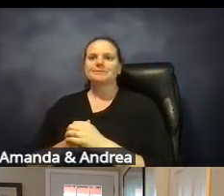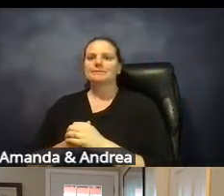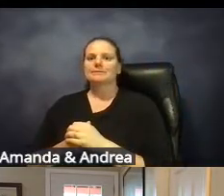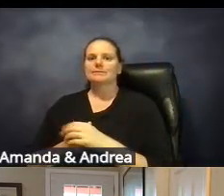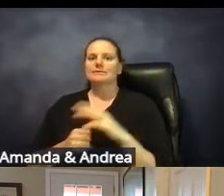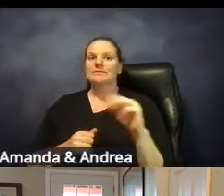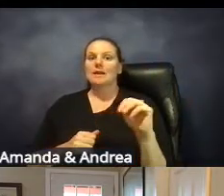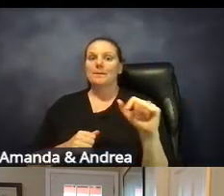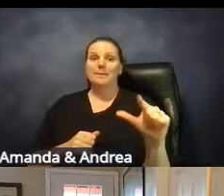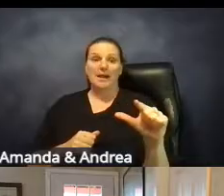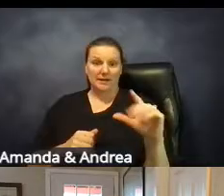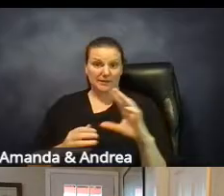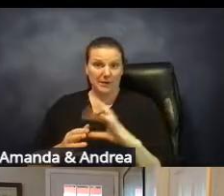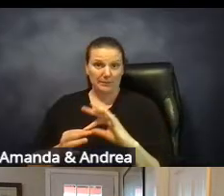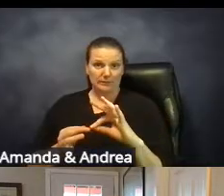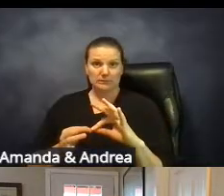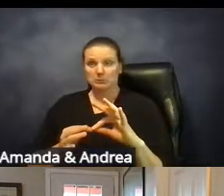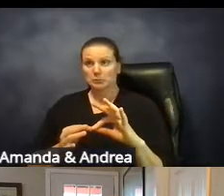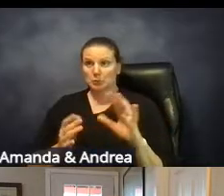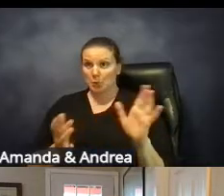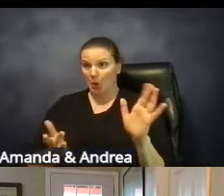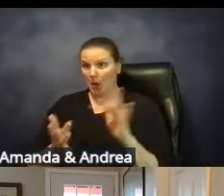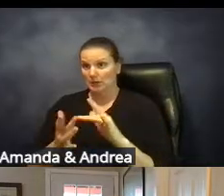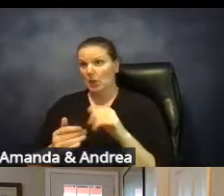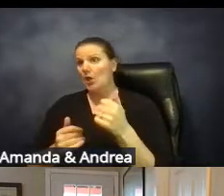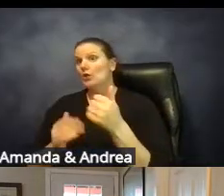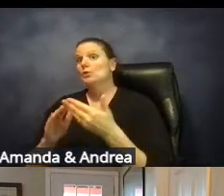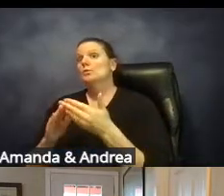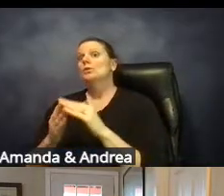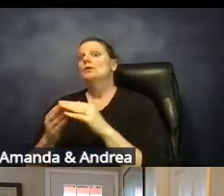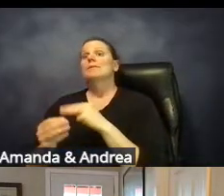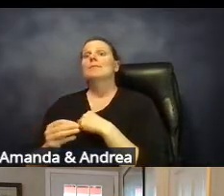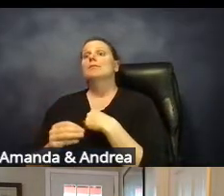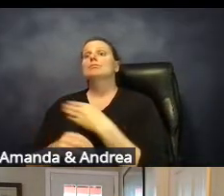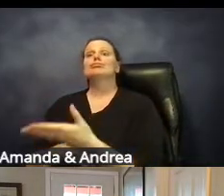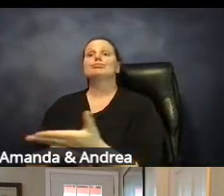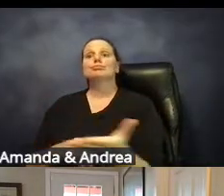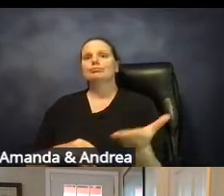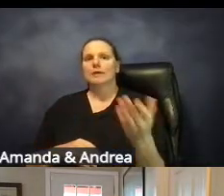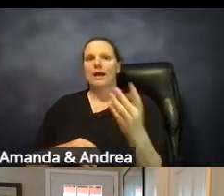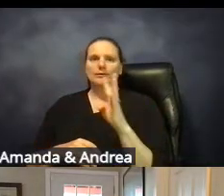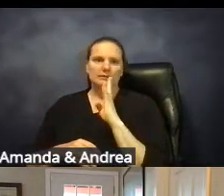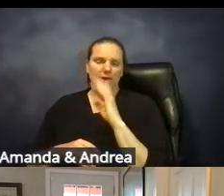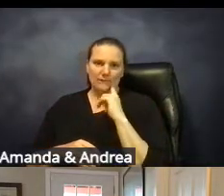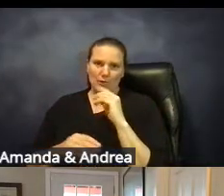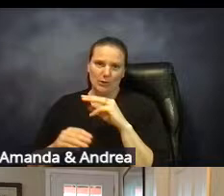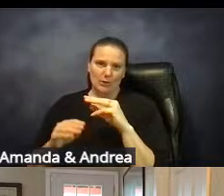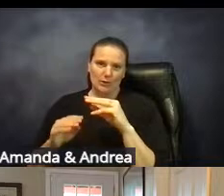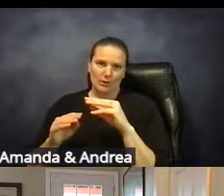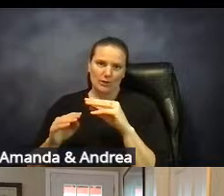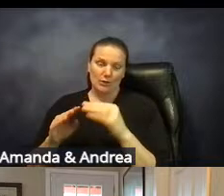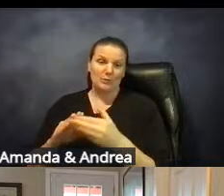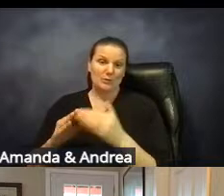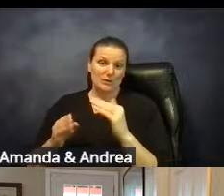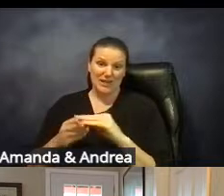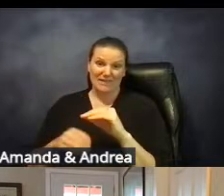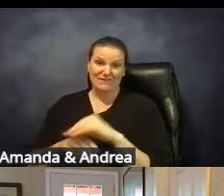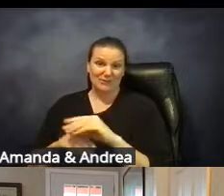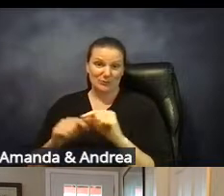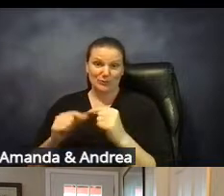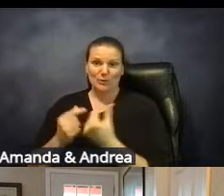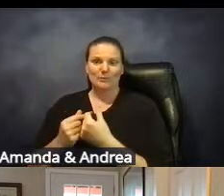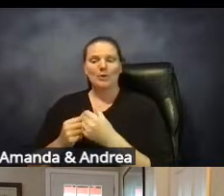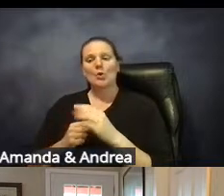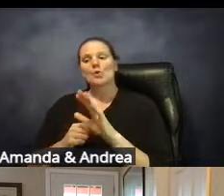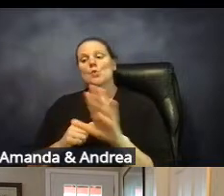Meg's comment about maybe reaching out to other community members, I'll just speak for the community advisory group. We are looking for you to bring your